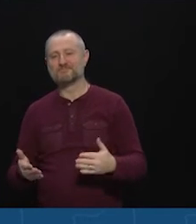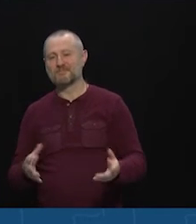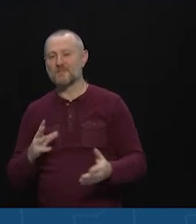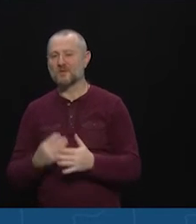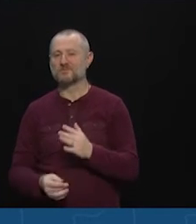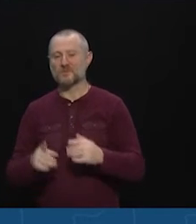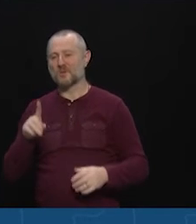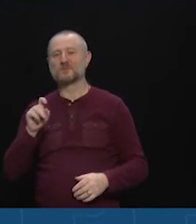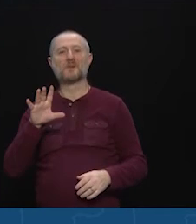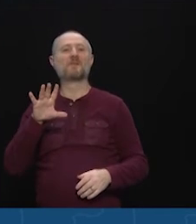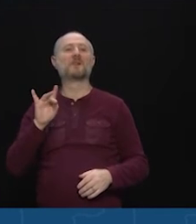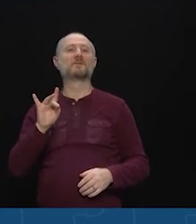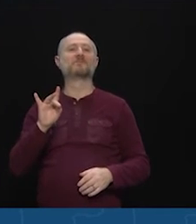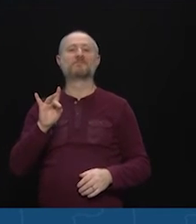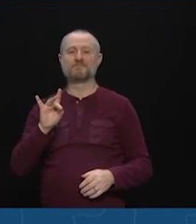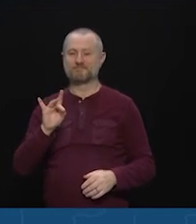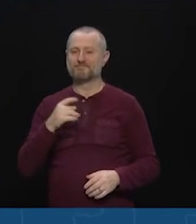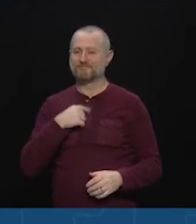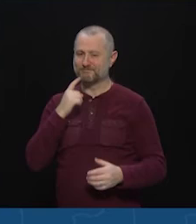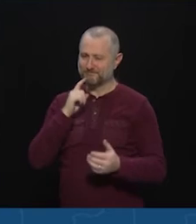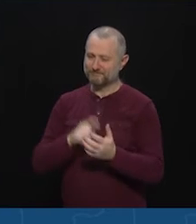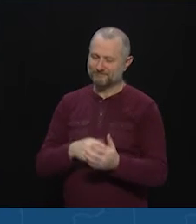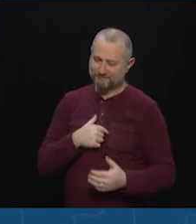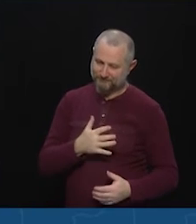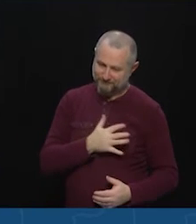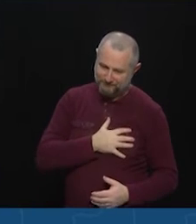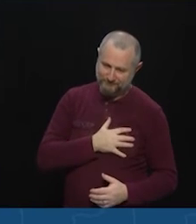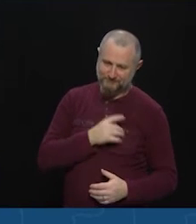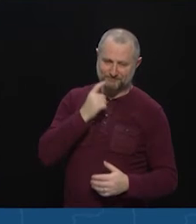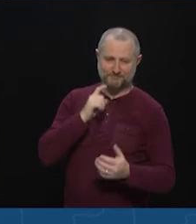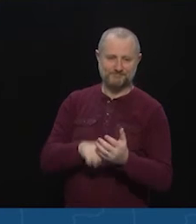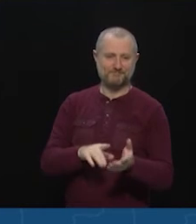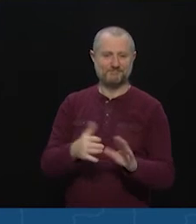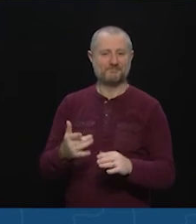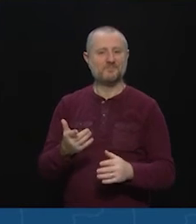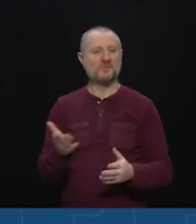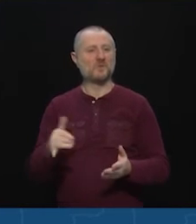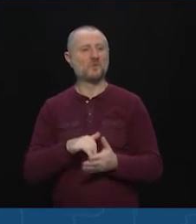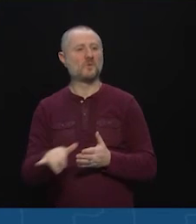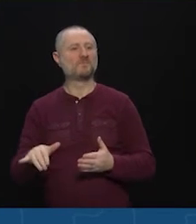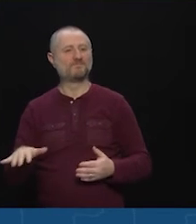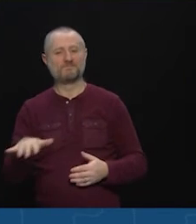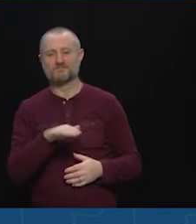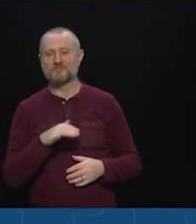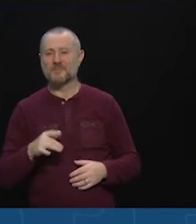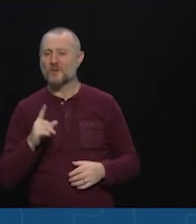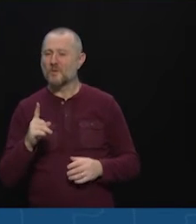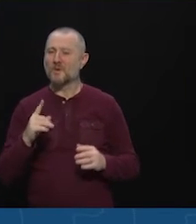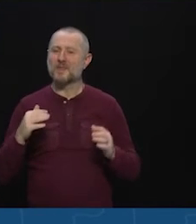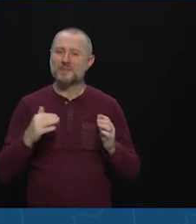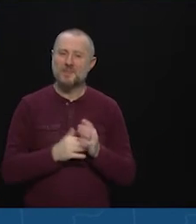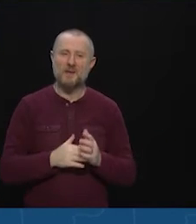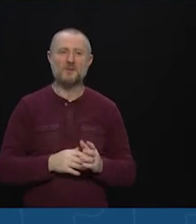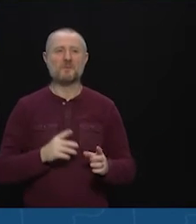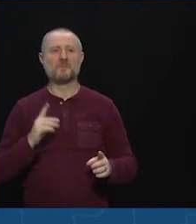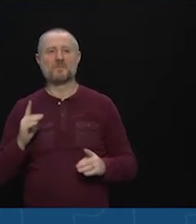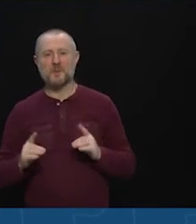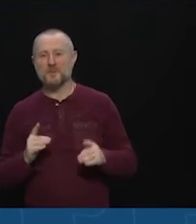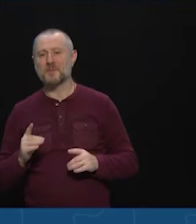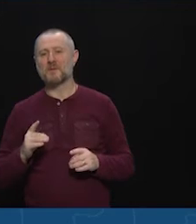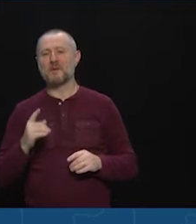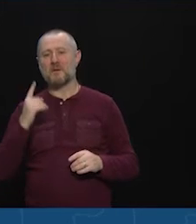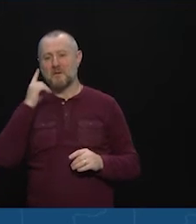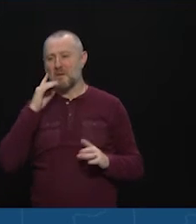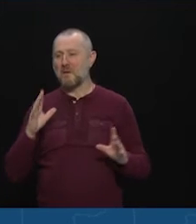milestone of 1,000 deaths in Central New York here, and that just hits you. I mean, 1,000 people who thought they were going to be with us,